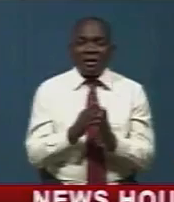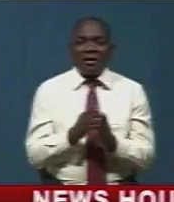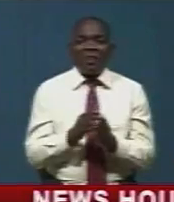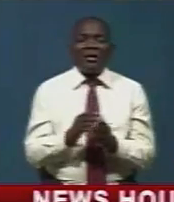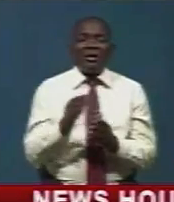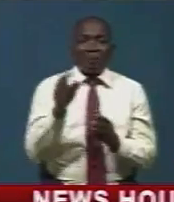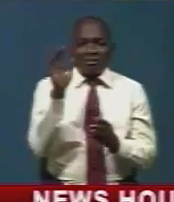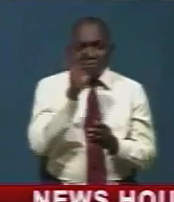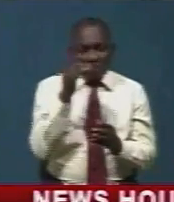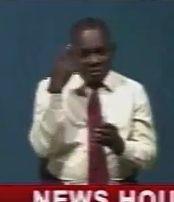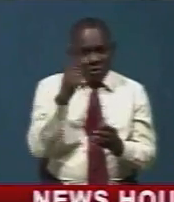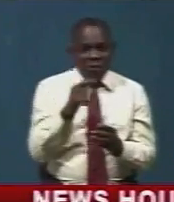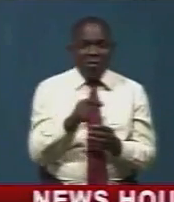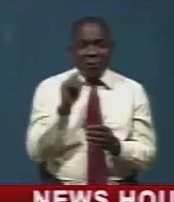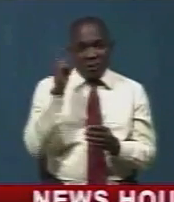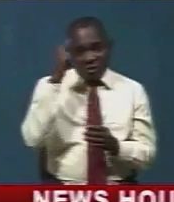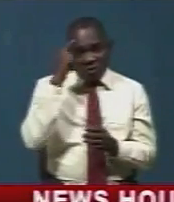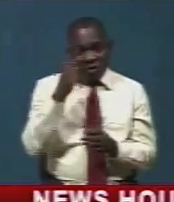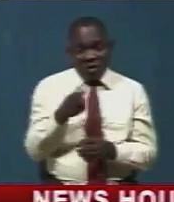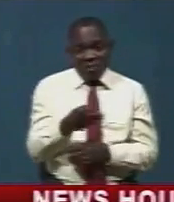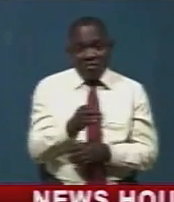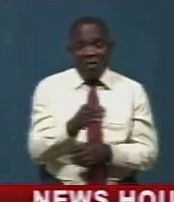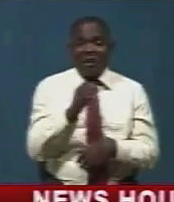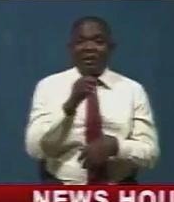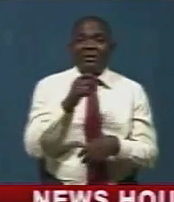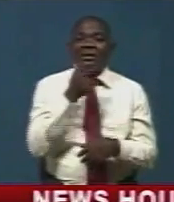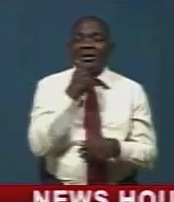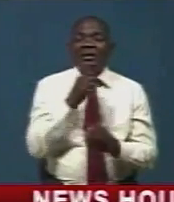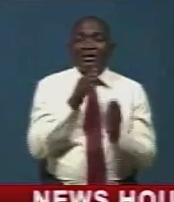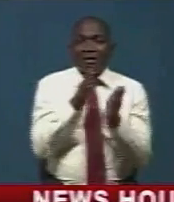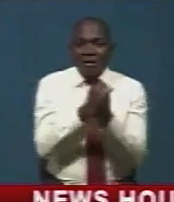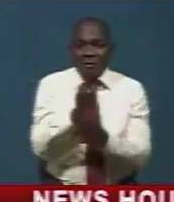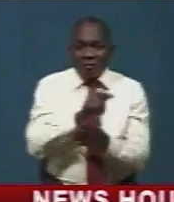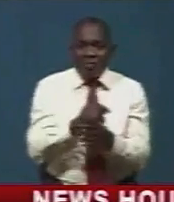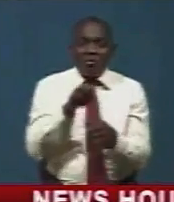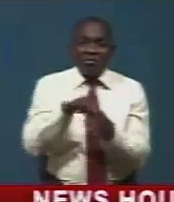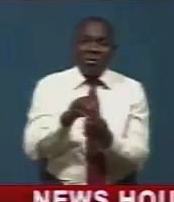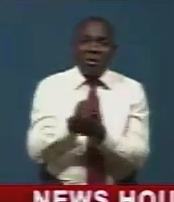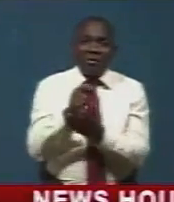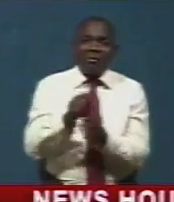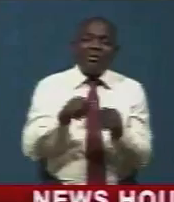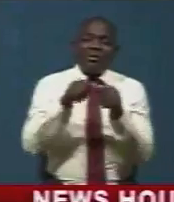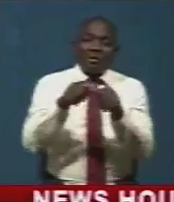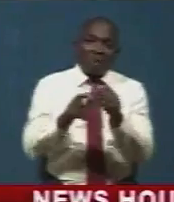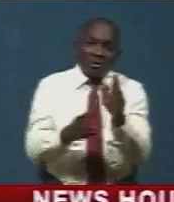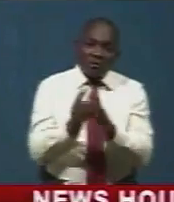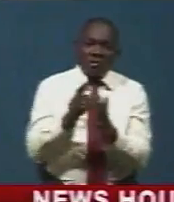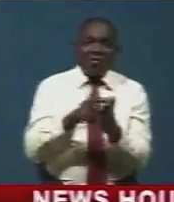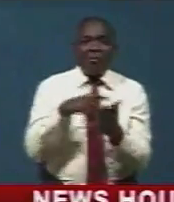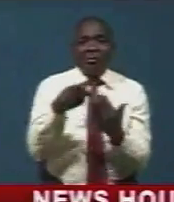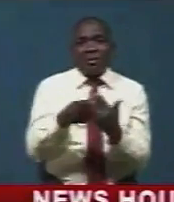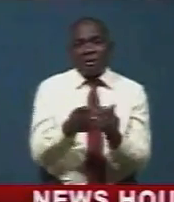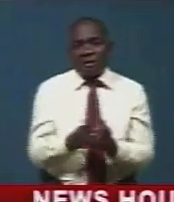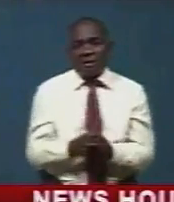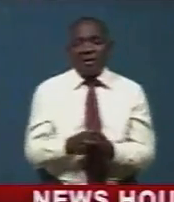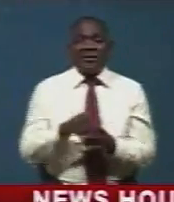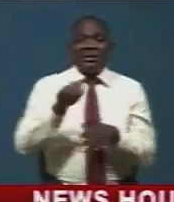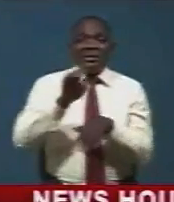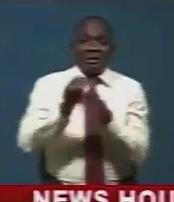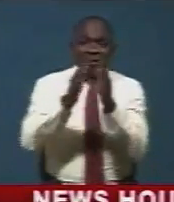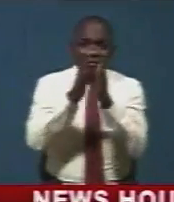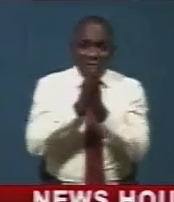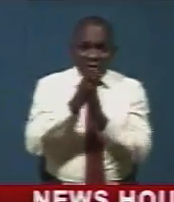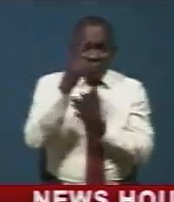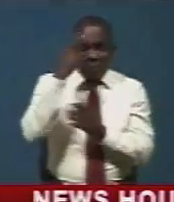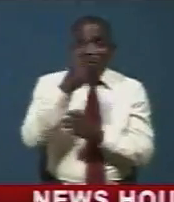counsel from genuine men of God. President Akufo-Addo asked for their vote to continue with his development agenda. The church prayed for the